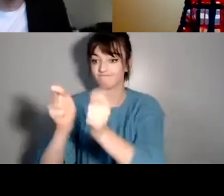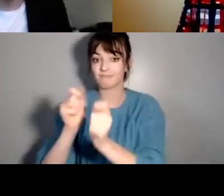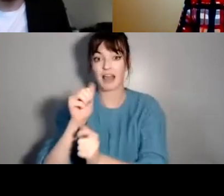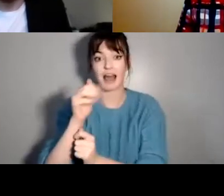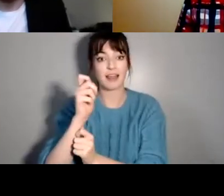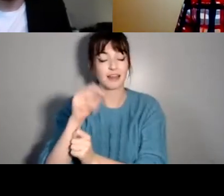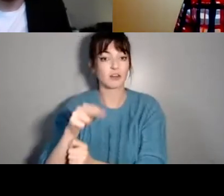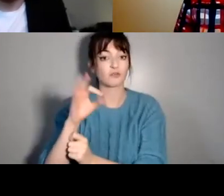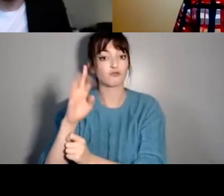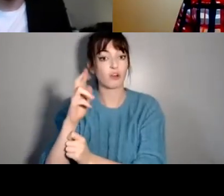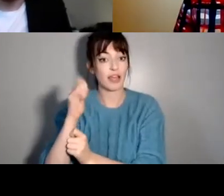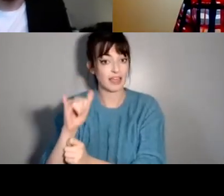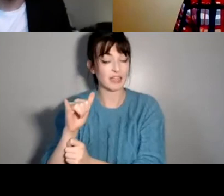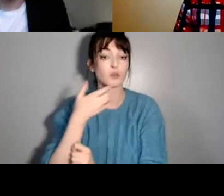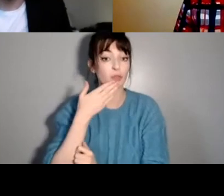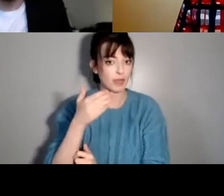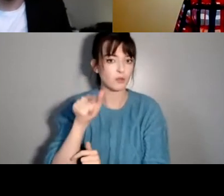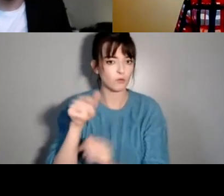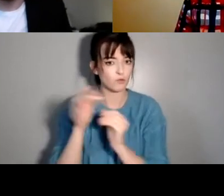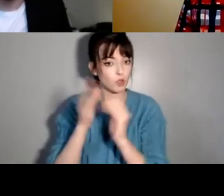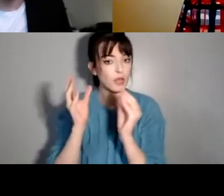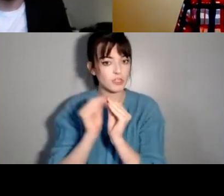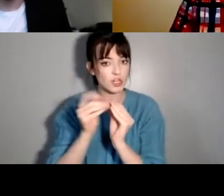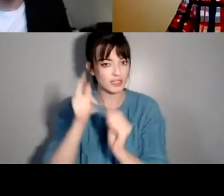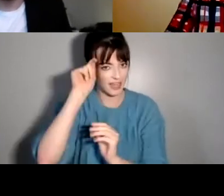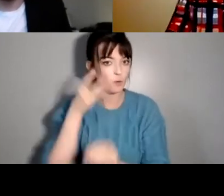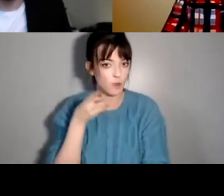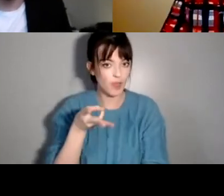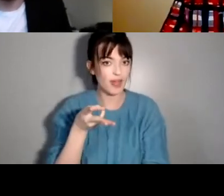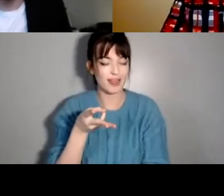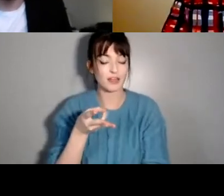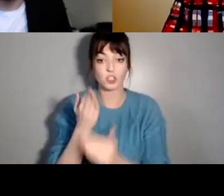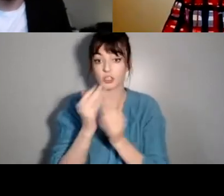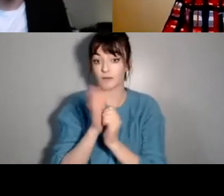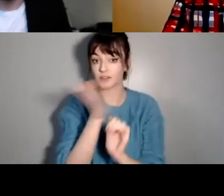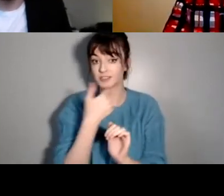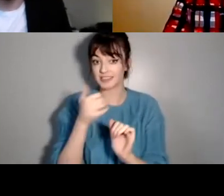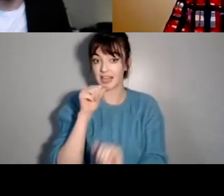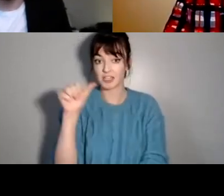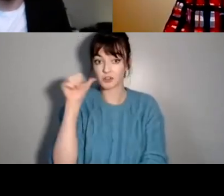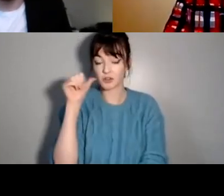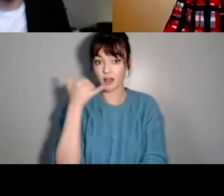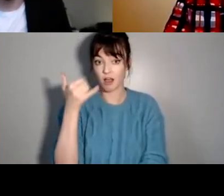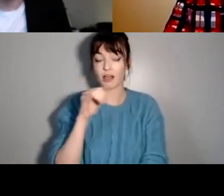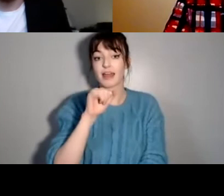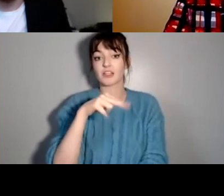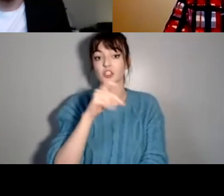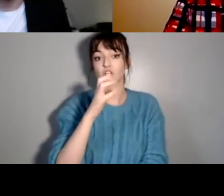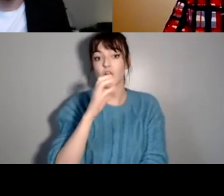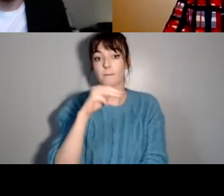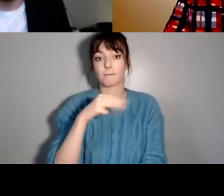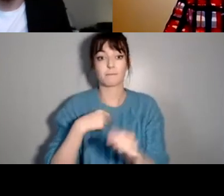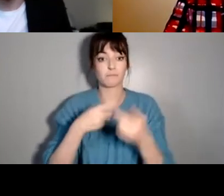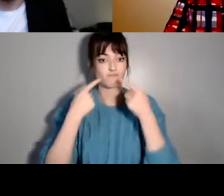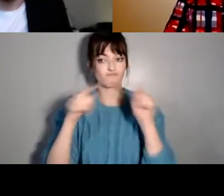thank you for that suggestion. I think we will definitely do that. Some of us were on a call yesterday where Indicon presented the results of that study to the